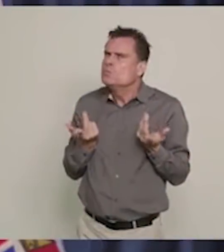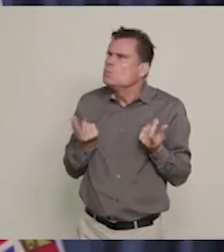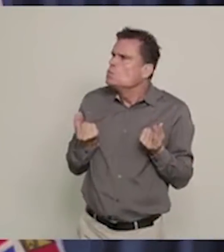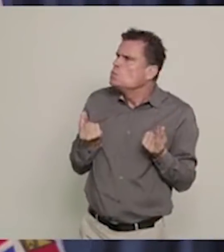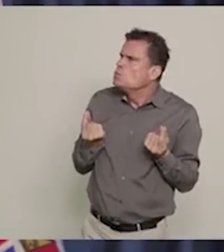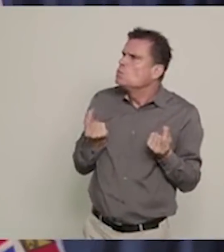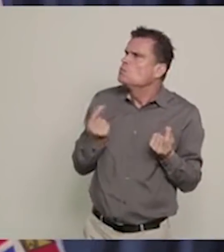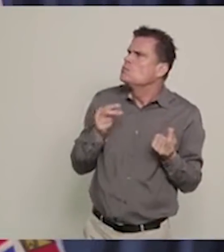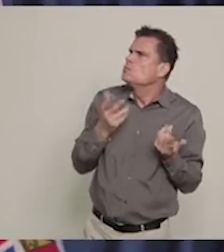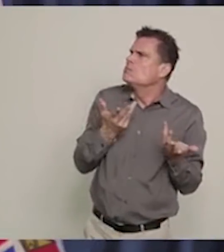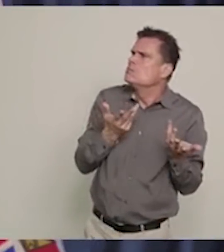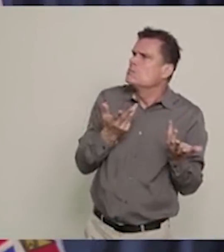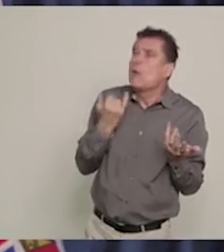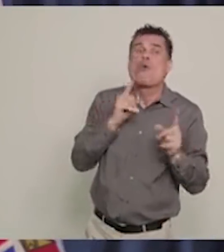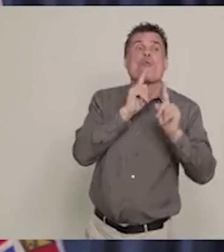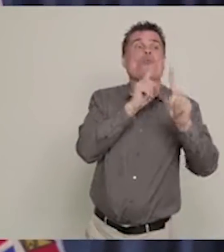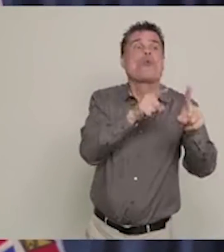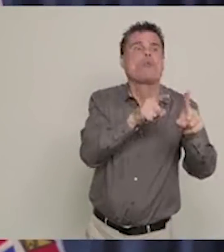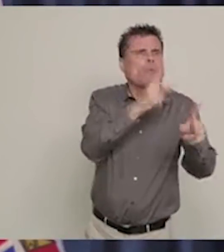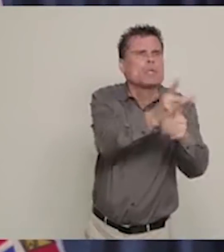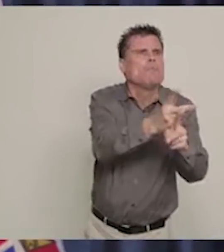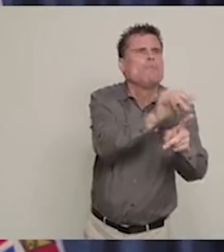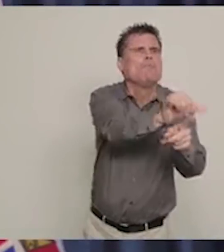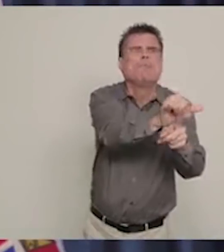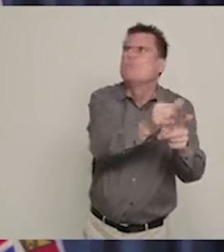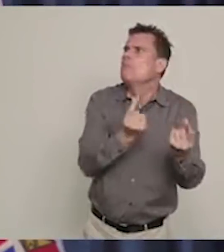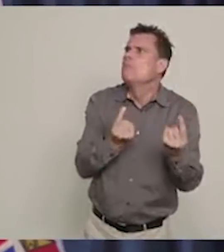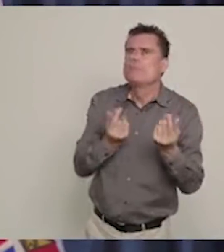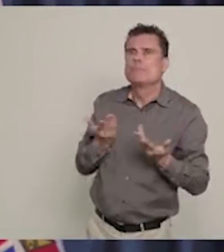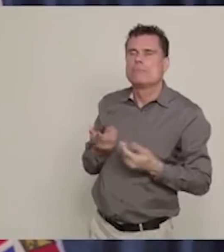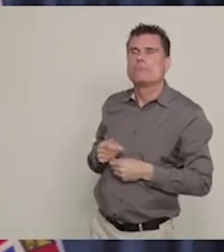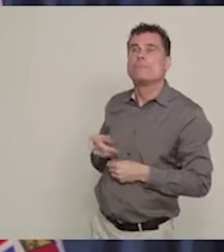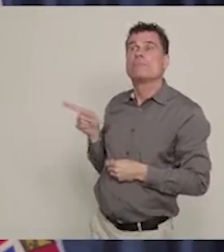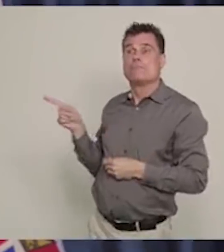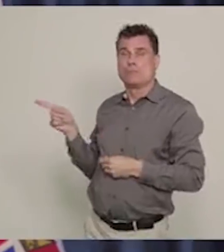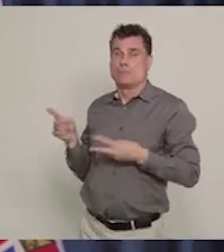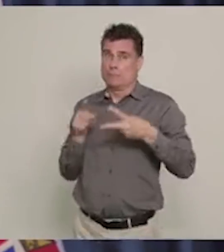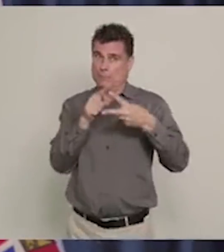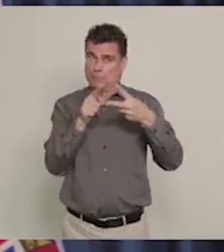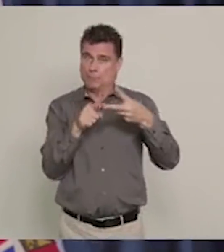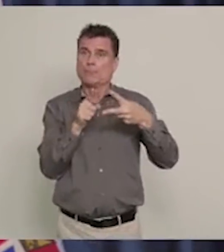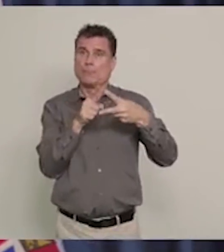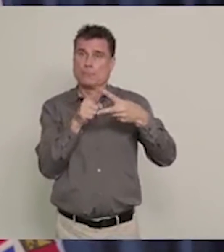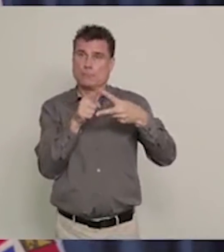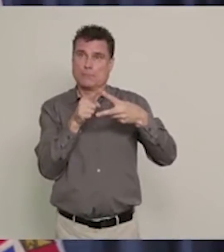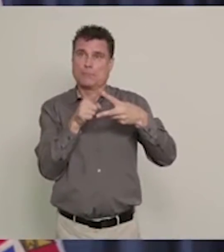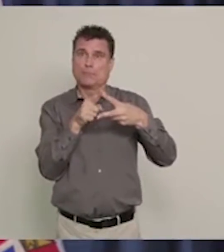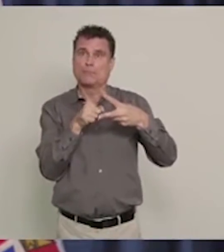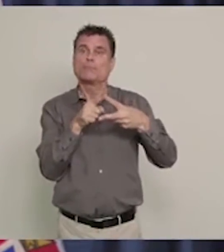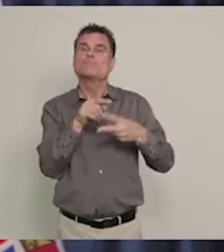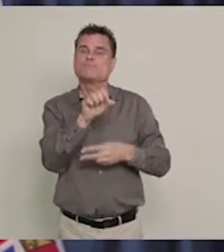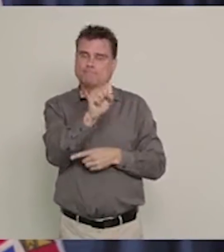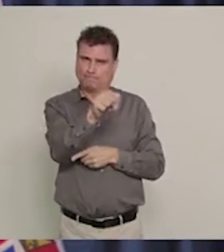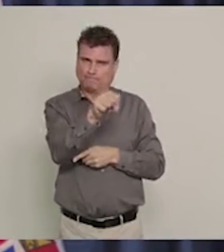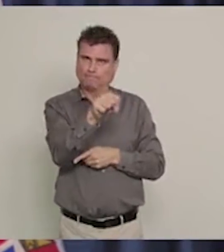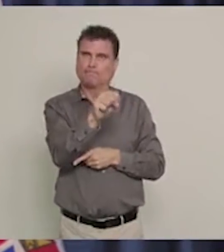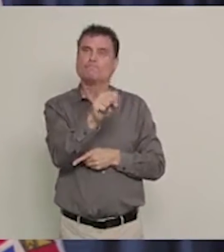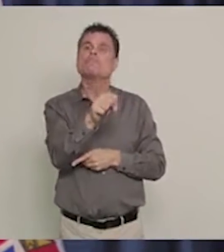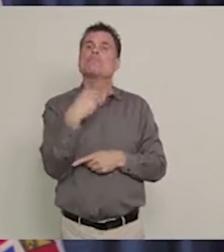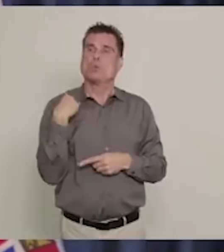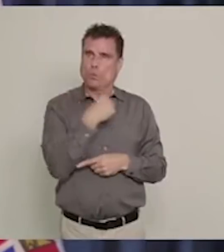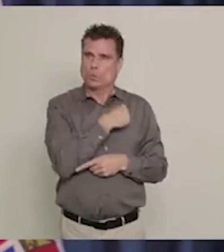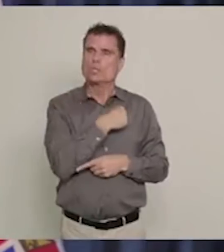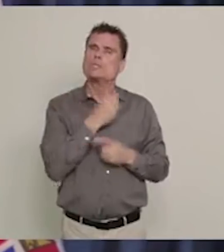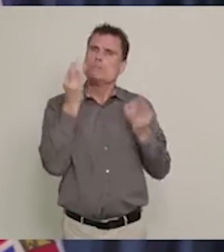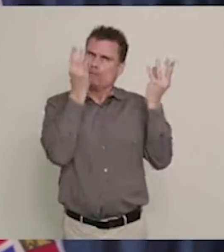In answer to your first question, the answer is yes, we are considering that. And that is one of the reasons why we've asked